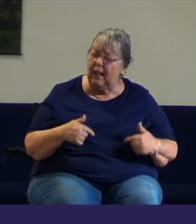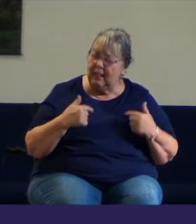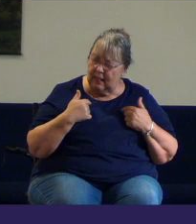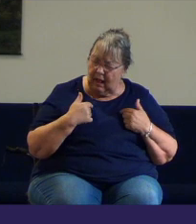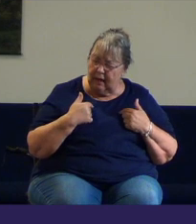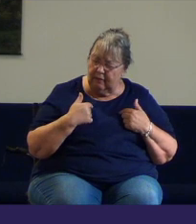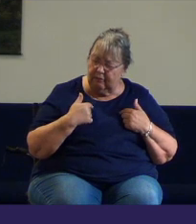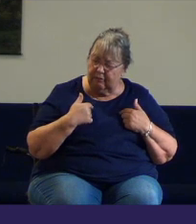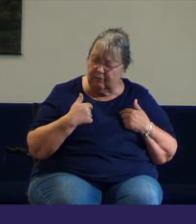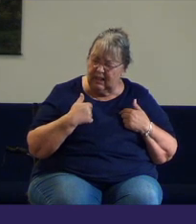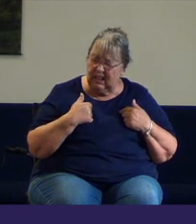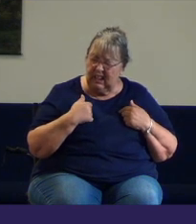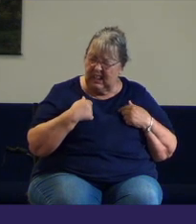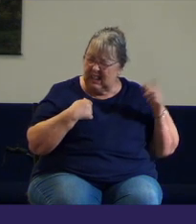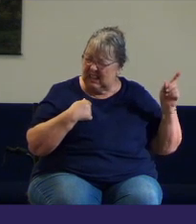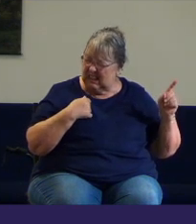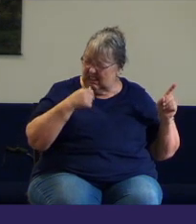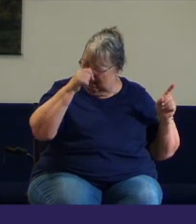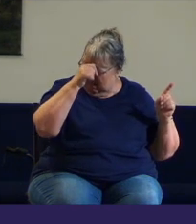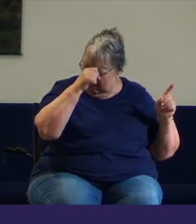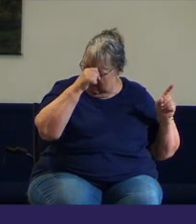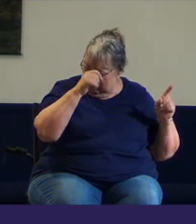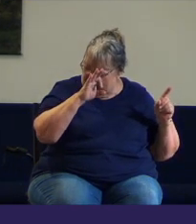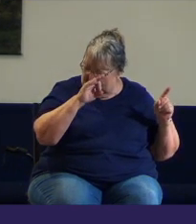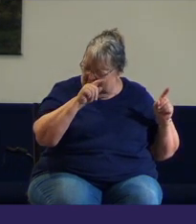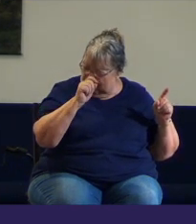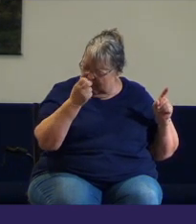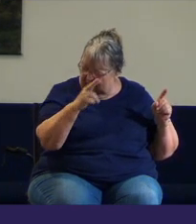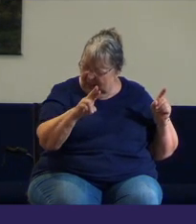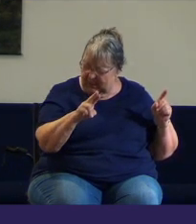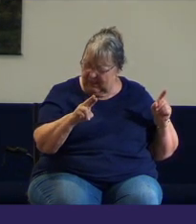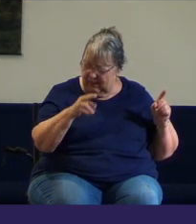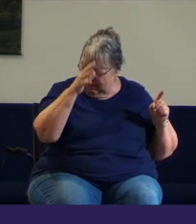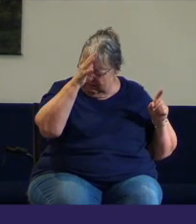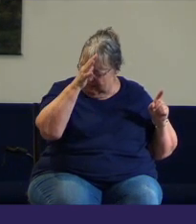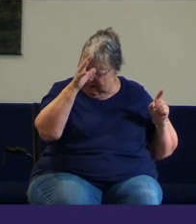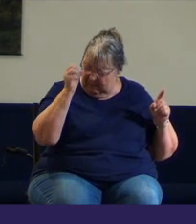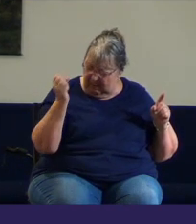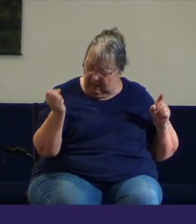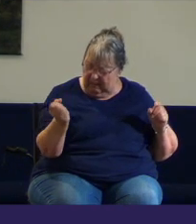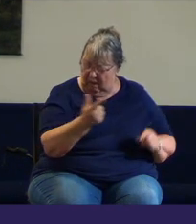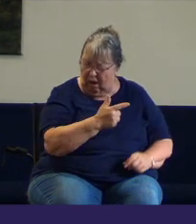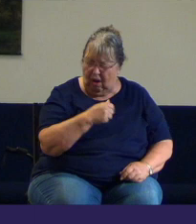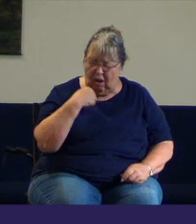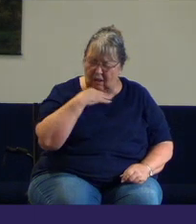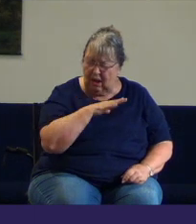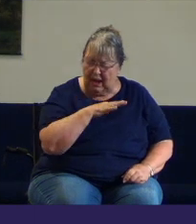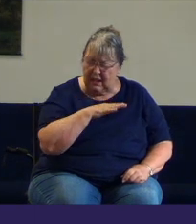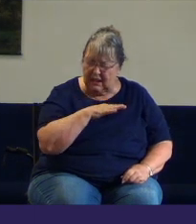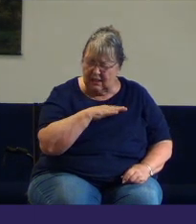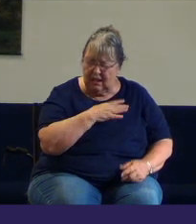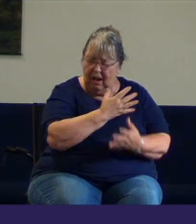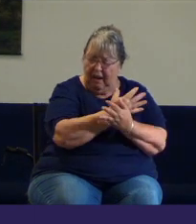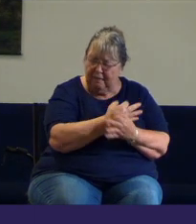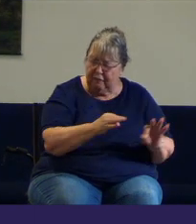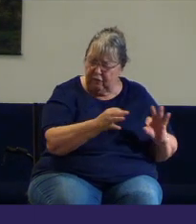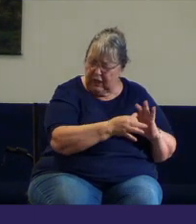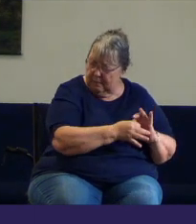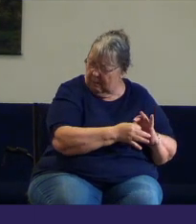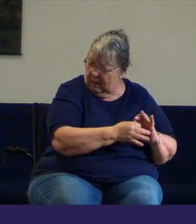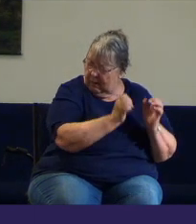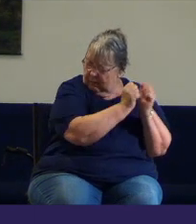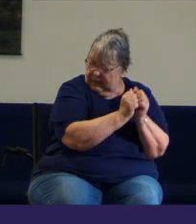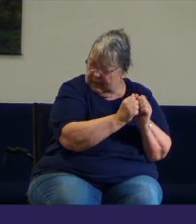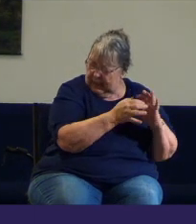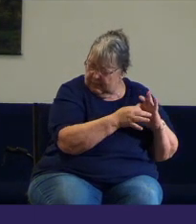I declare the people of God, the people of God. And I declare freedom from captivity. I declare a breakthrough in the name of